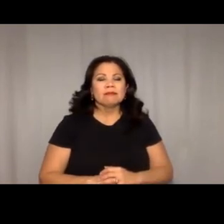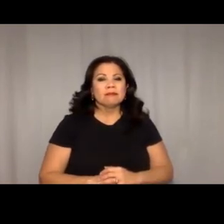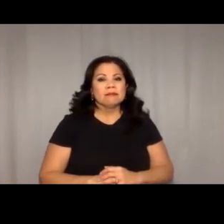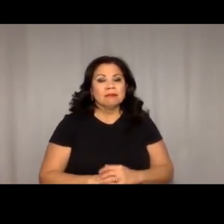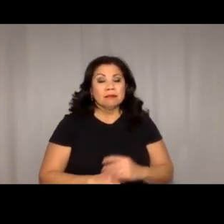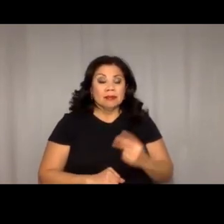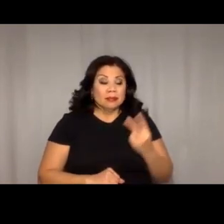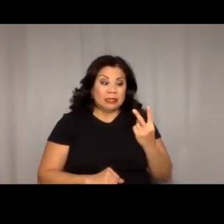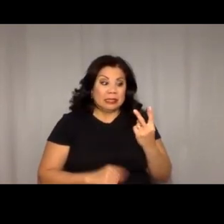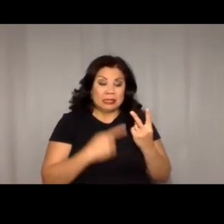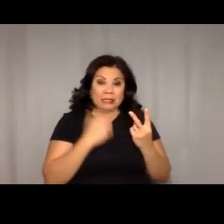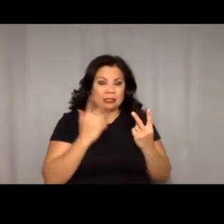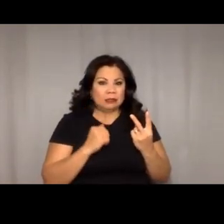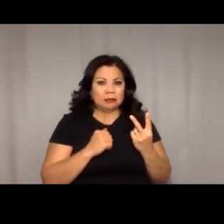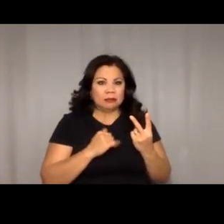make my 2.